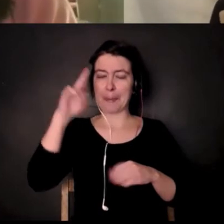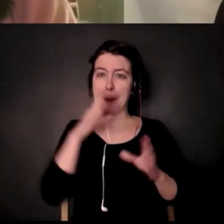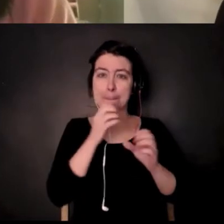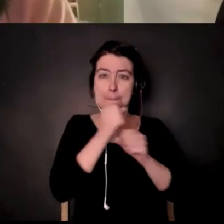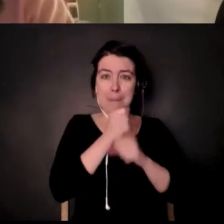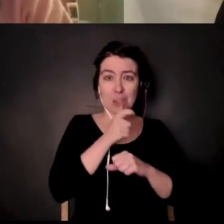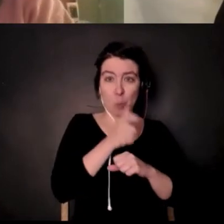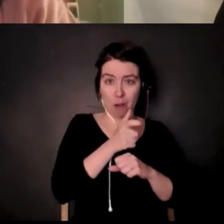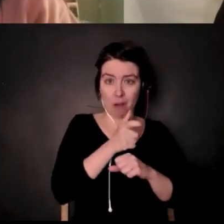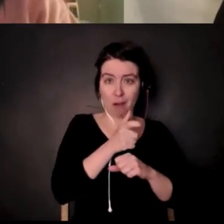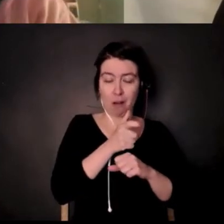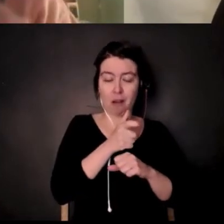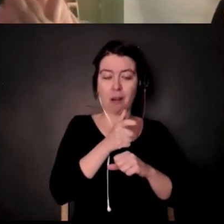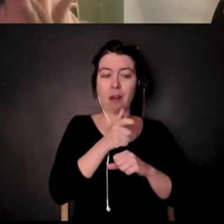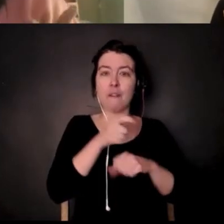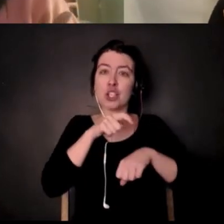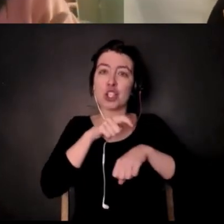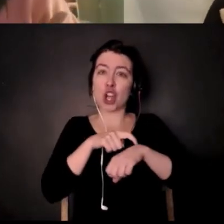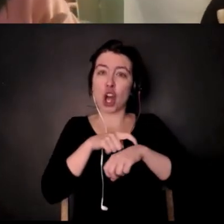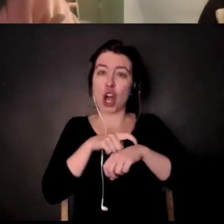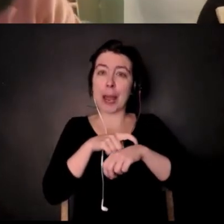about, is like these,